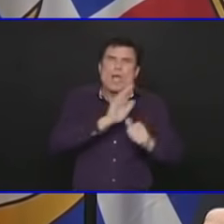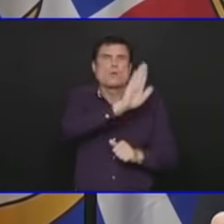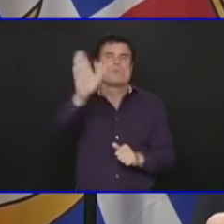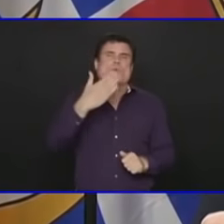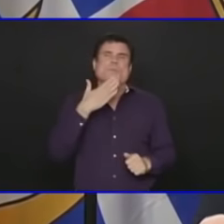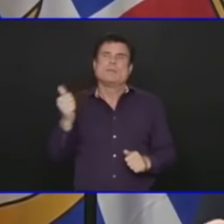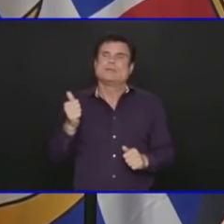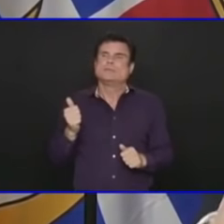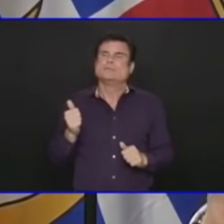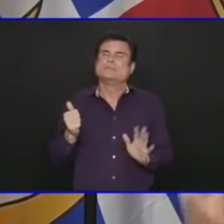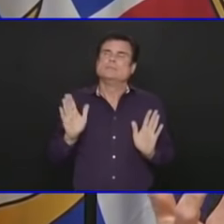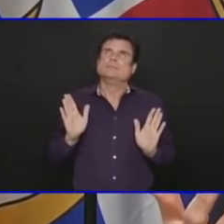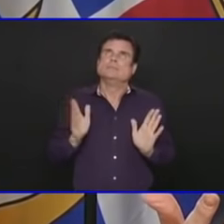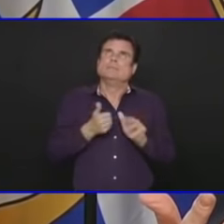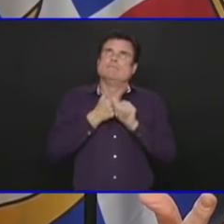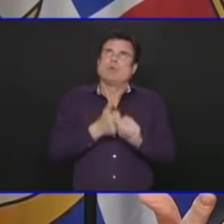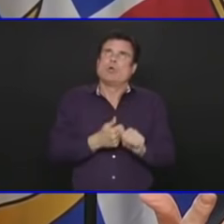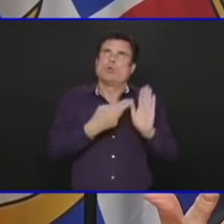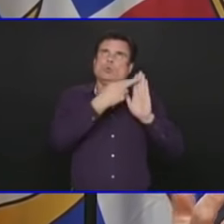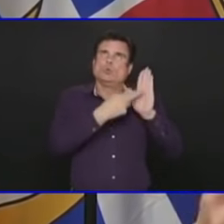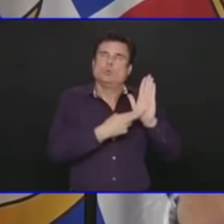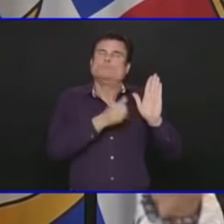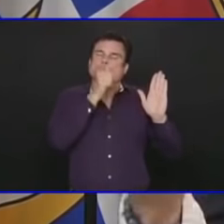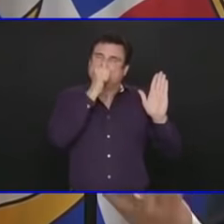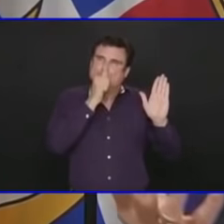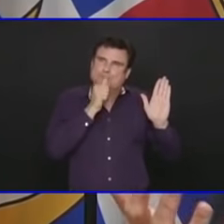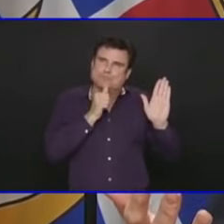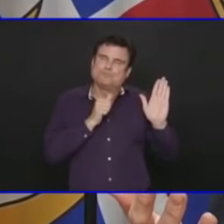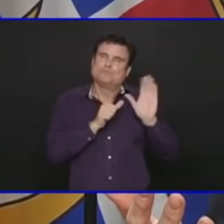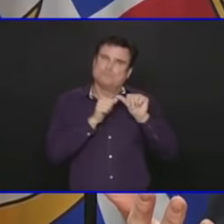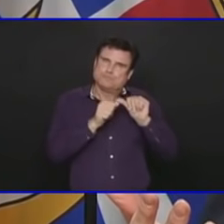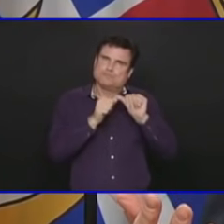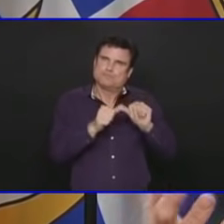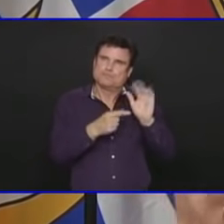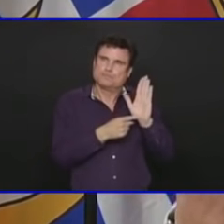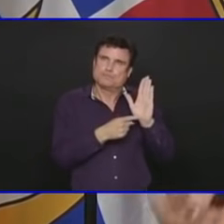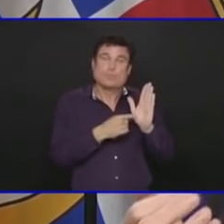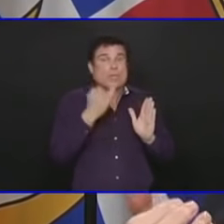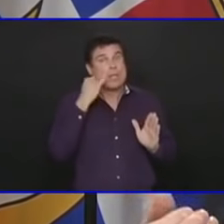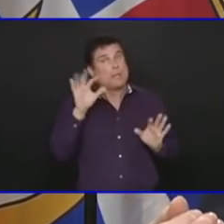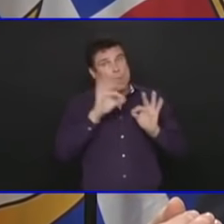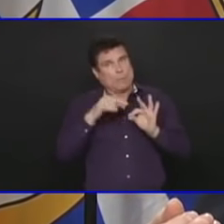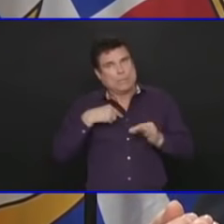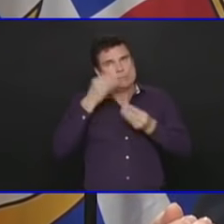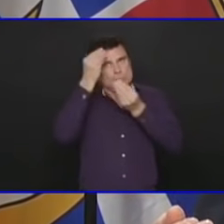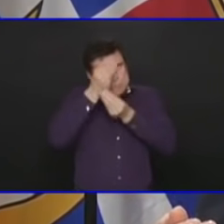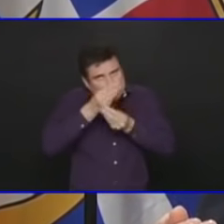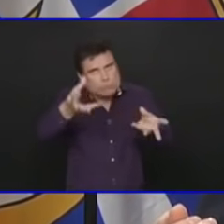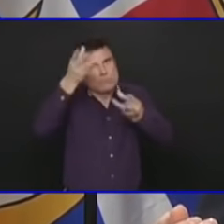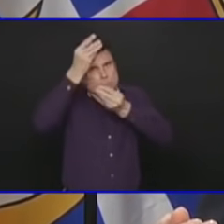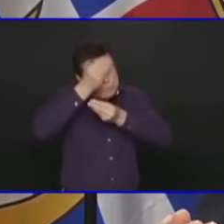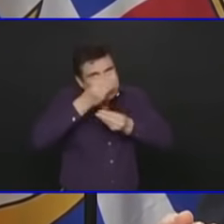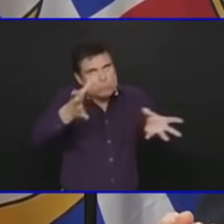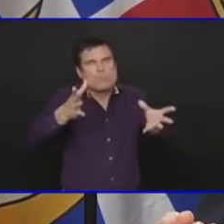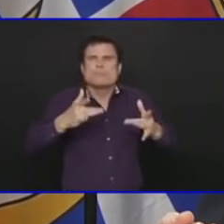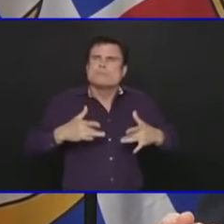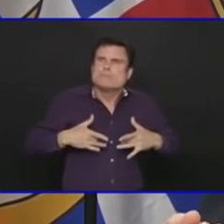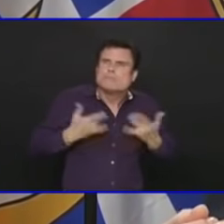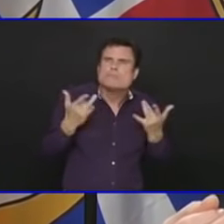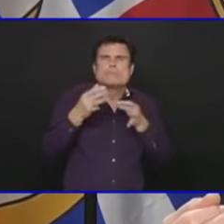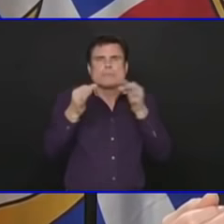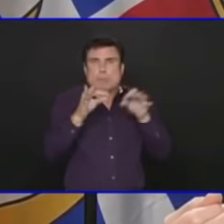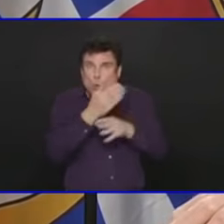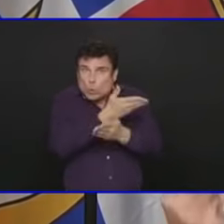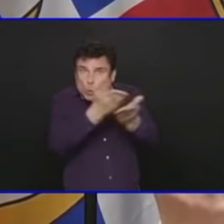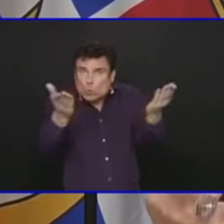understand the impact. We know what we need to do. We know where the limits are, and we know that most people will do the right thing.